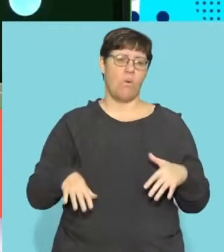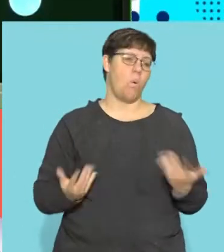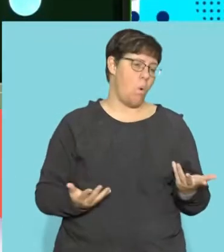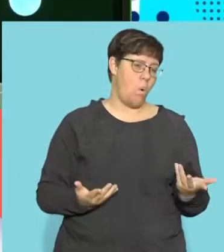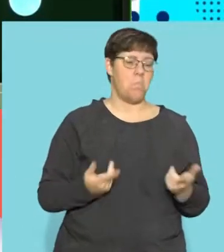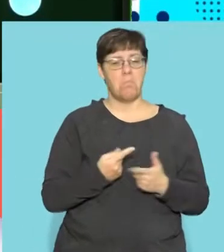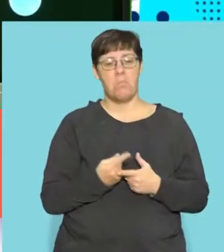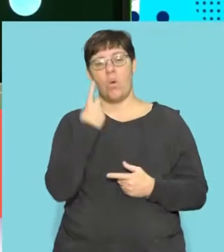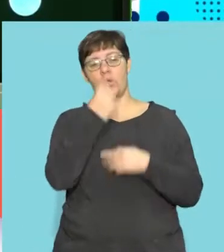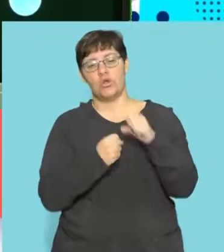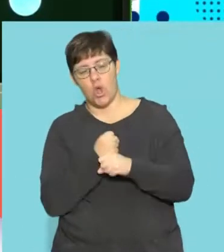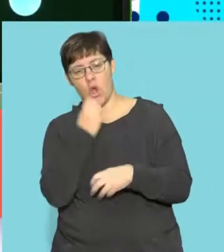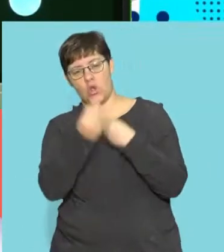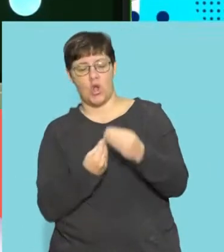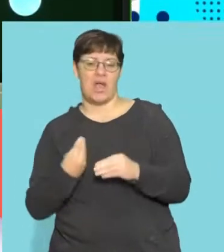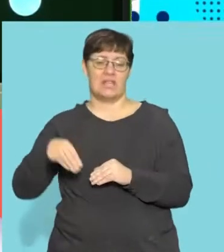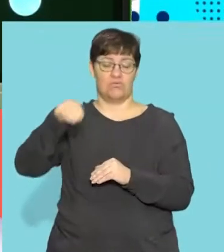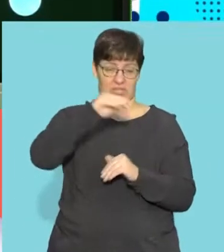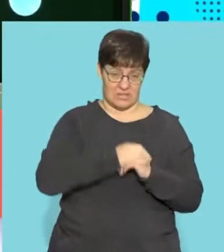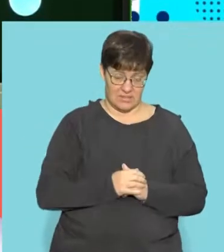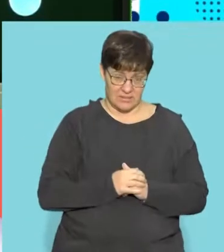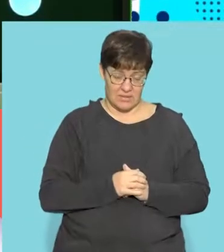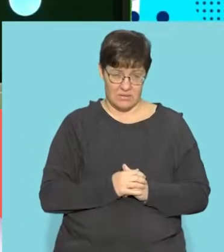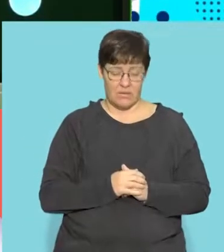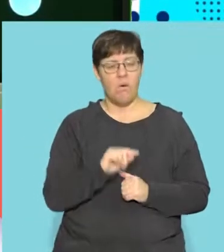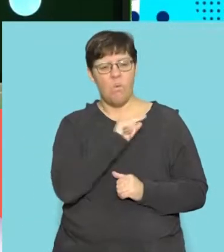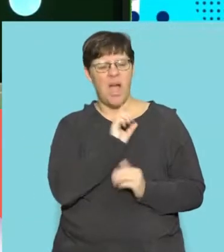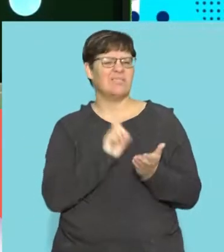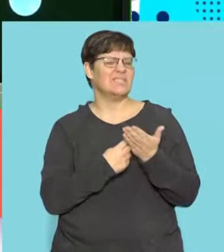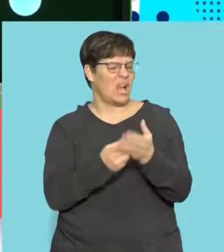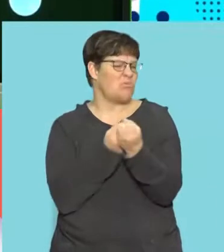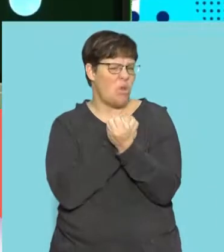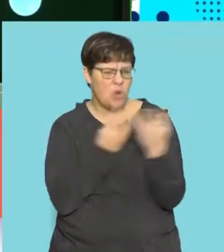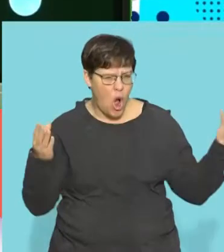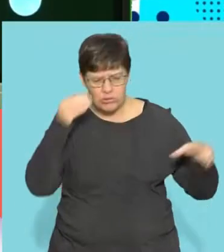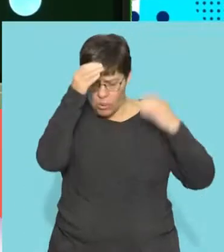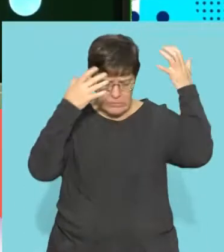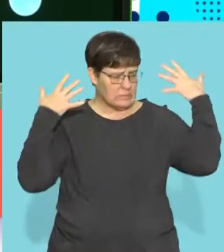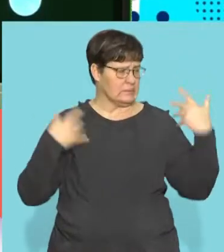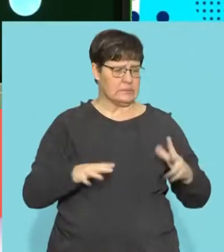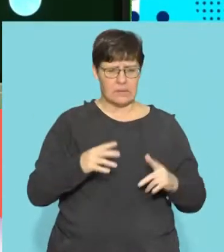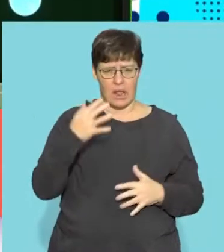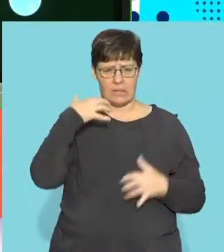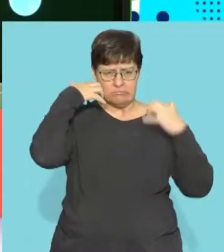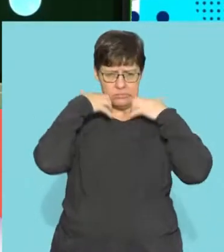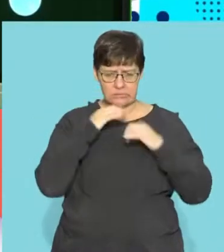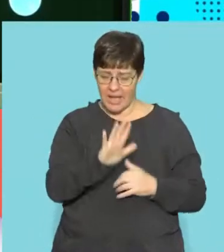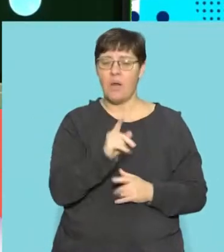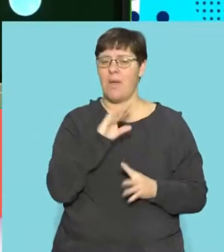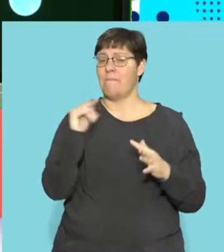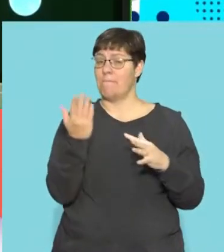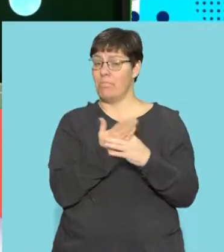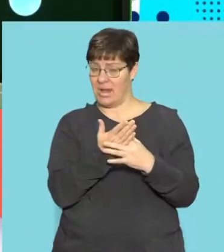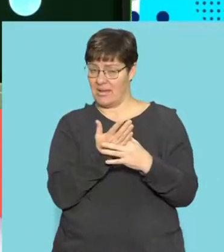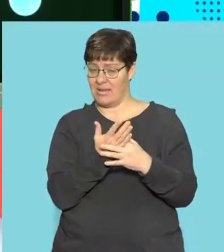Monthly, every month you get interest. But for now, because we've been talking about a lot of concepts, I want us to take a quick ad break. When we